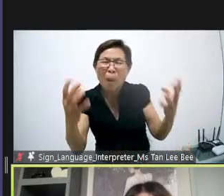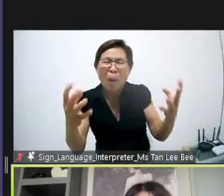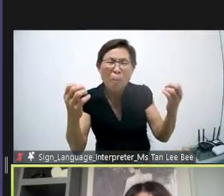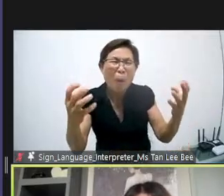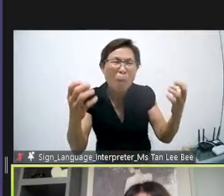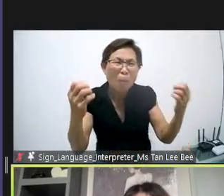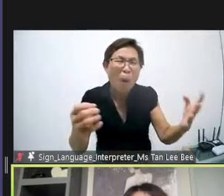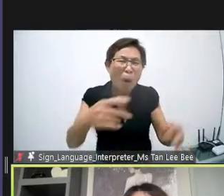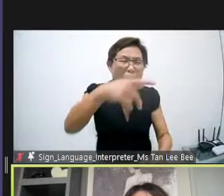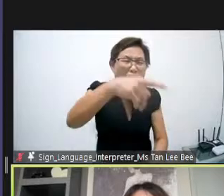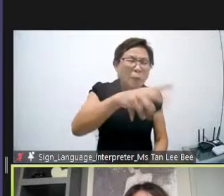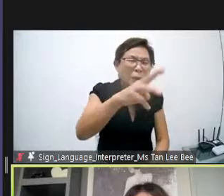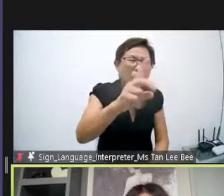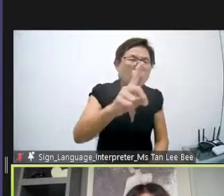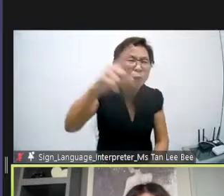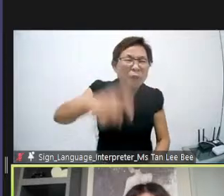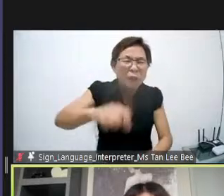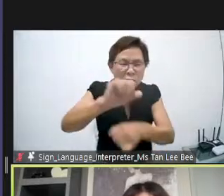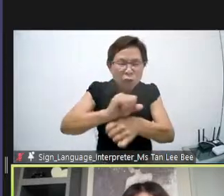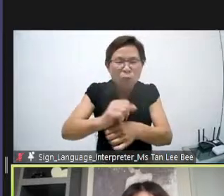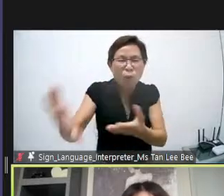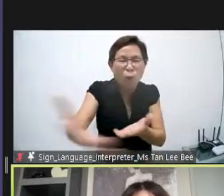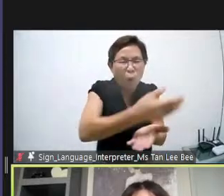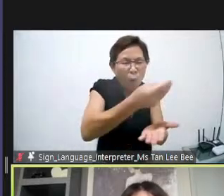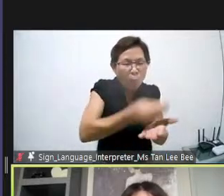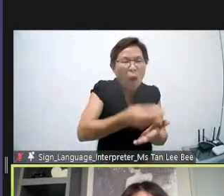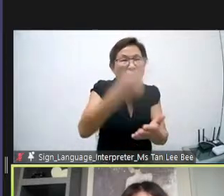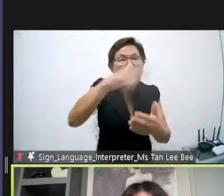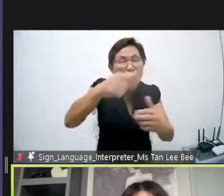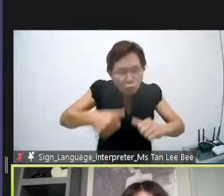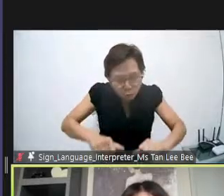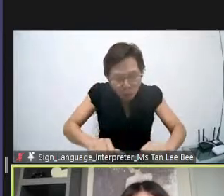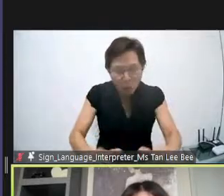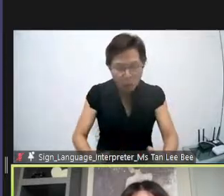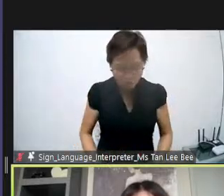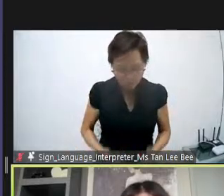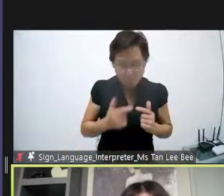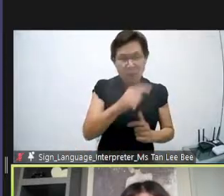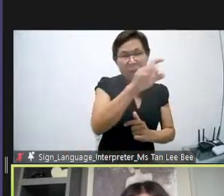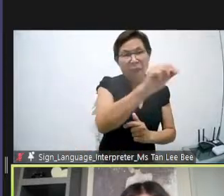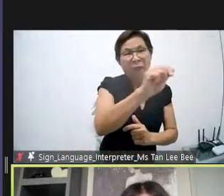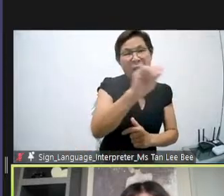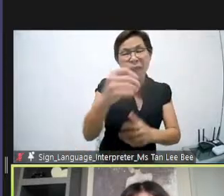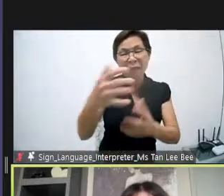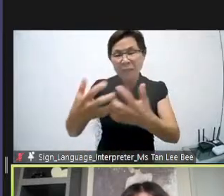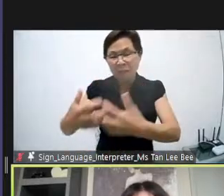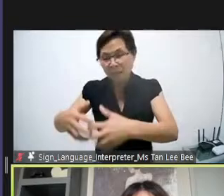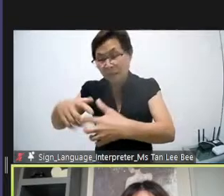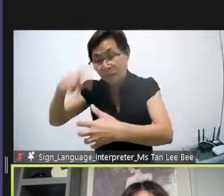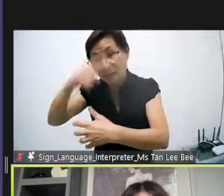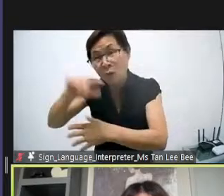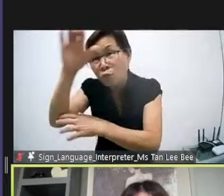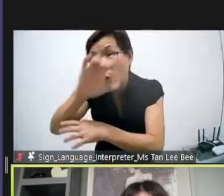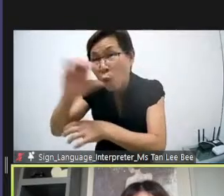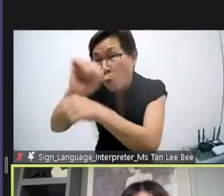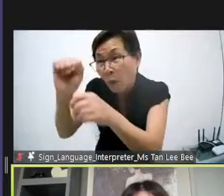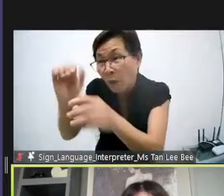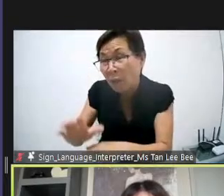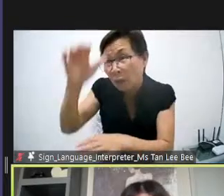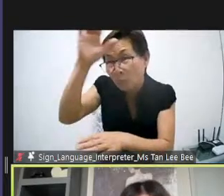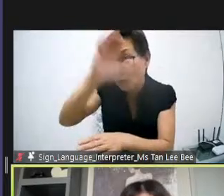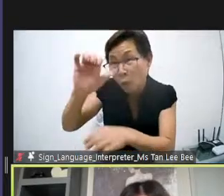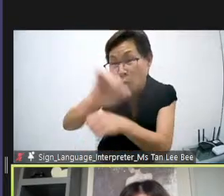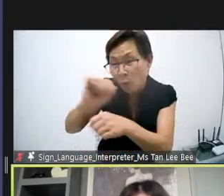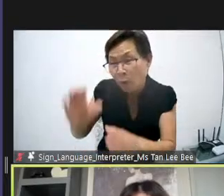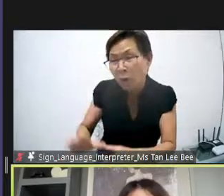to earn income and sustain their life. AI industry in Thailand are seeking for workers to collect and